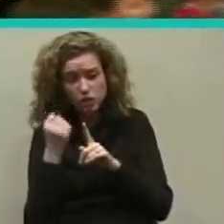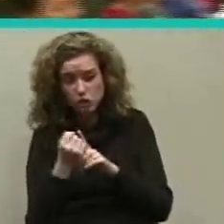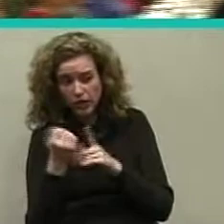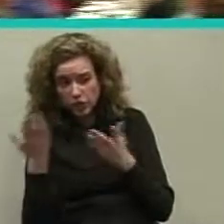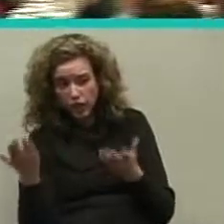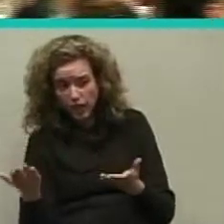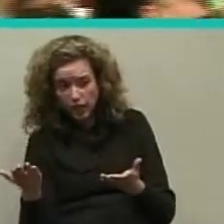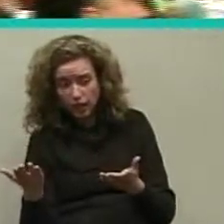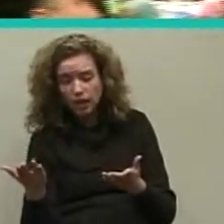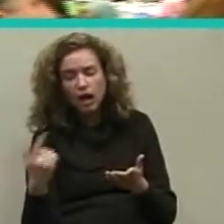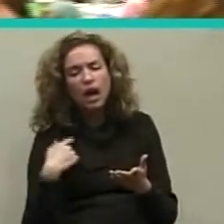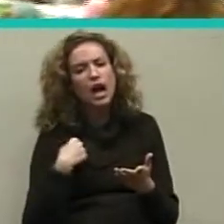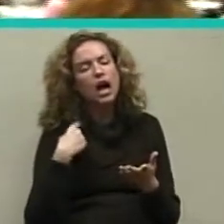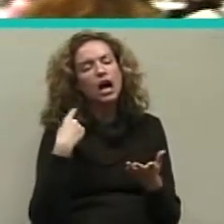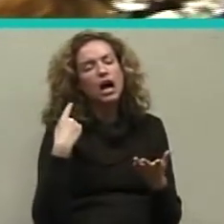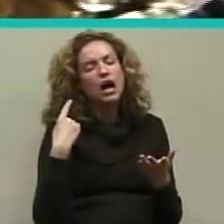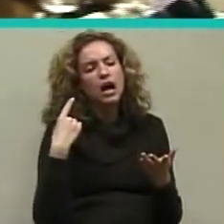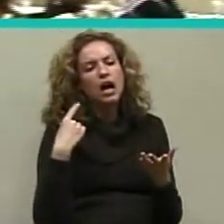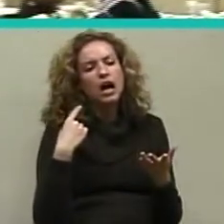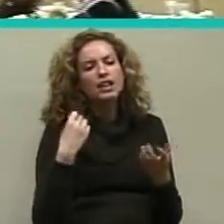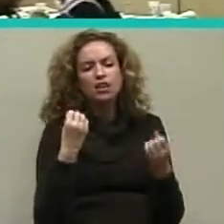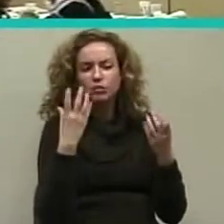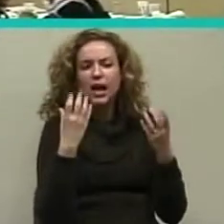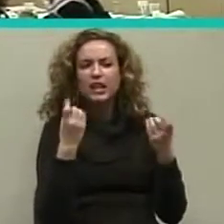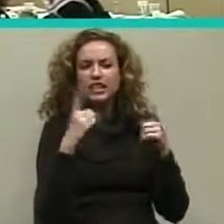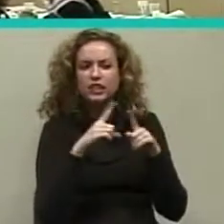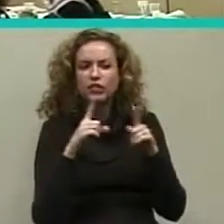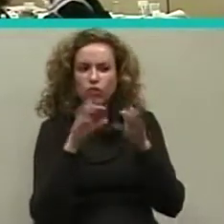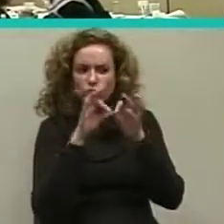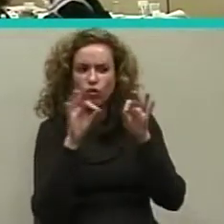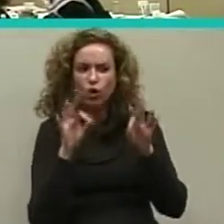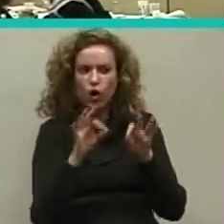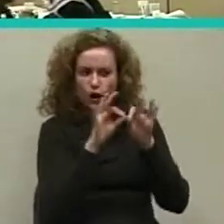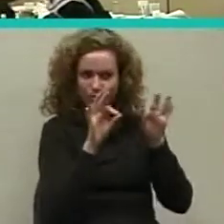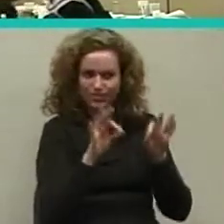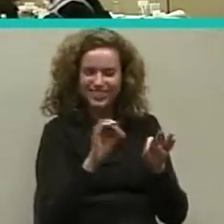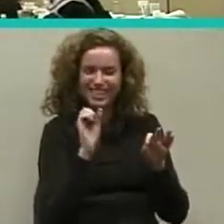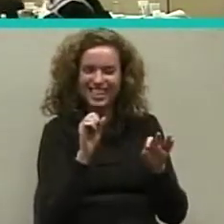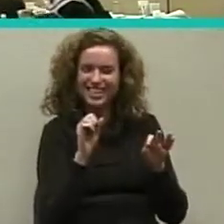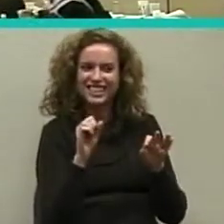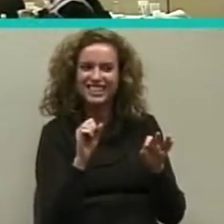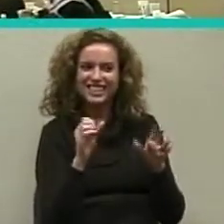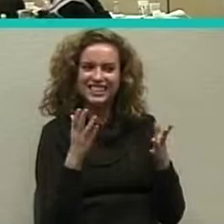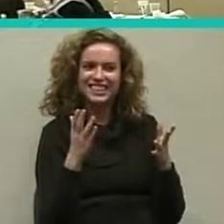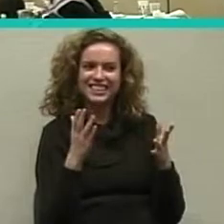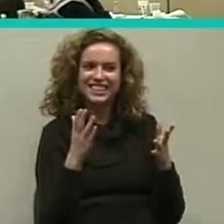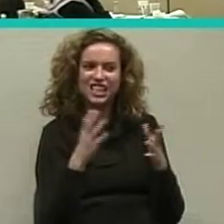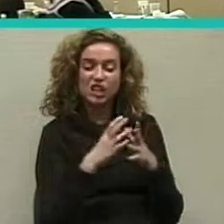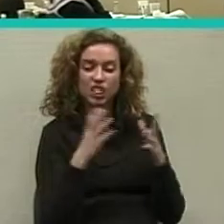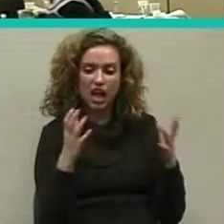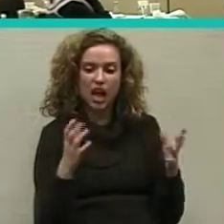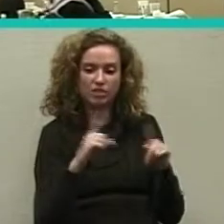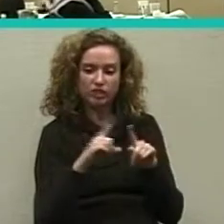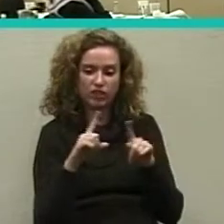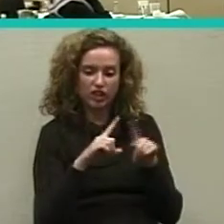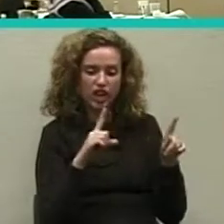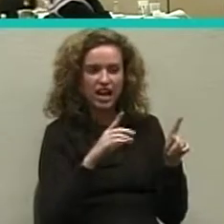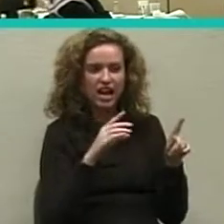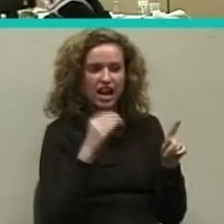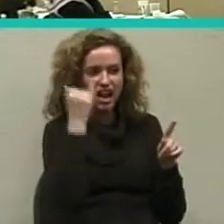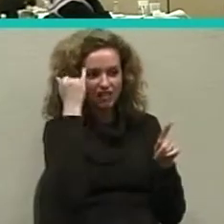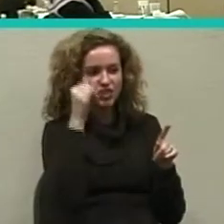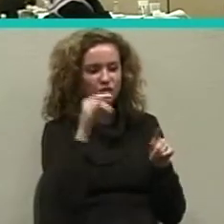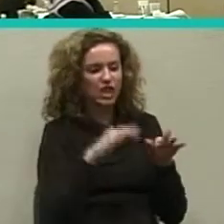to be, there's a number of different kind of forms out there, and there's no shortage, unfortunately, of forms. And if you put in, functional behavioral assessment